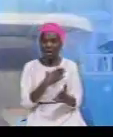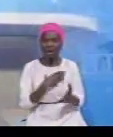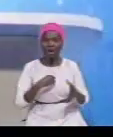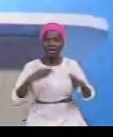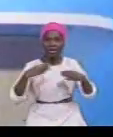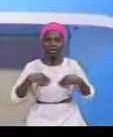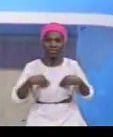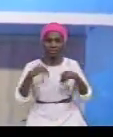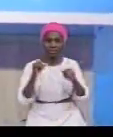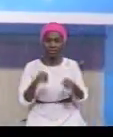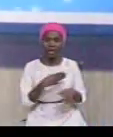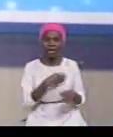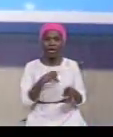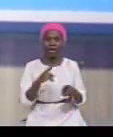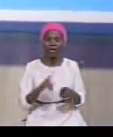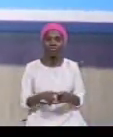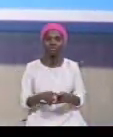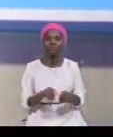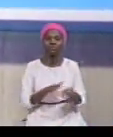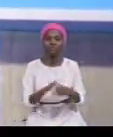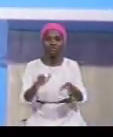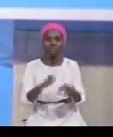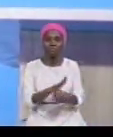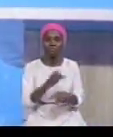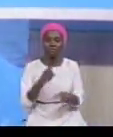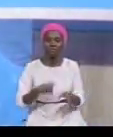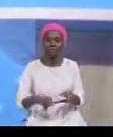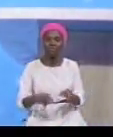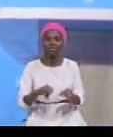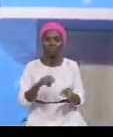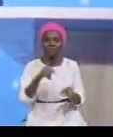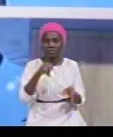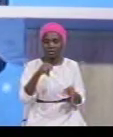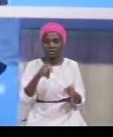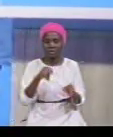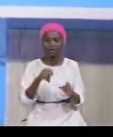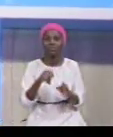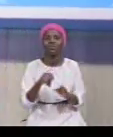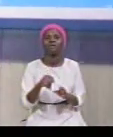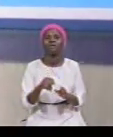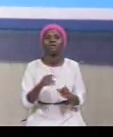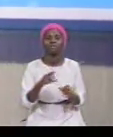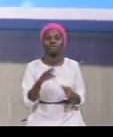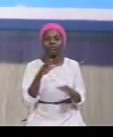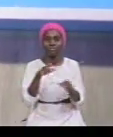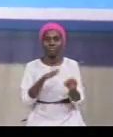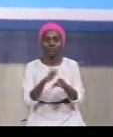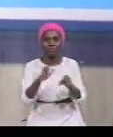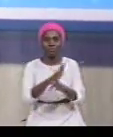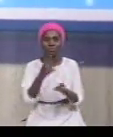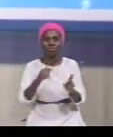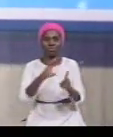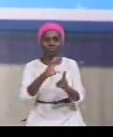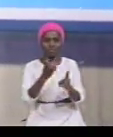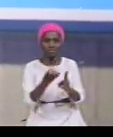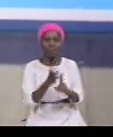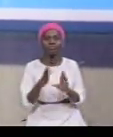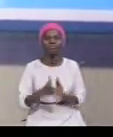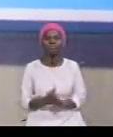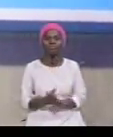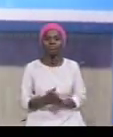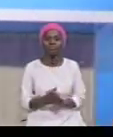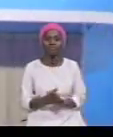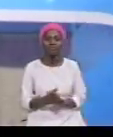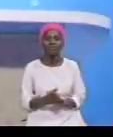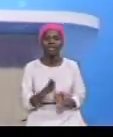and to walk and fulfill the terms and the conditions of the covenant, of the promise of God Almighty.